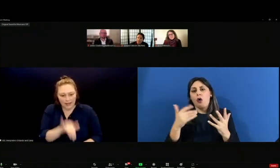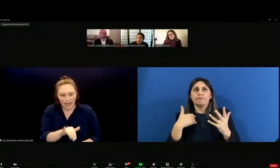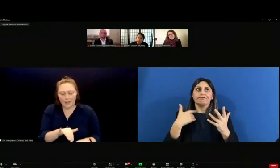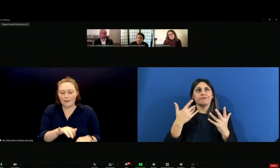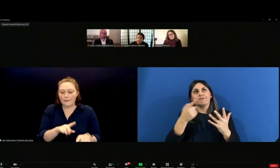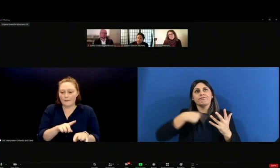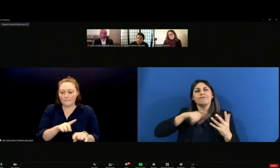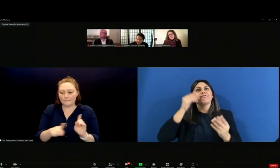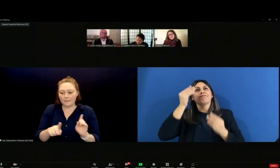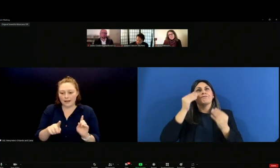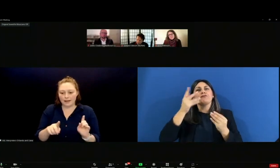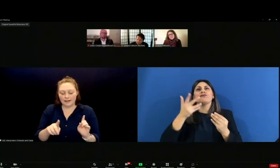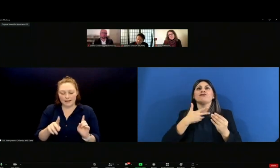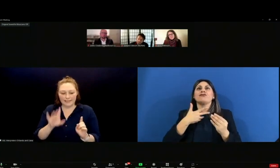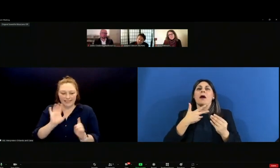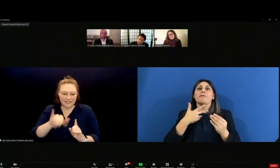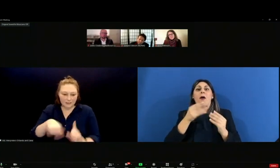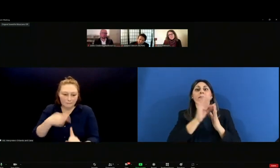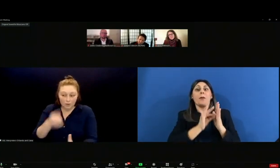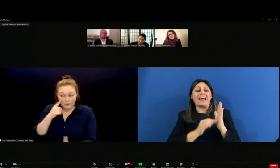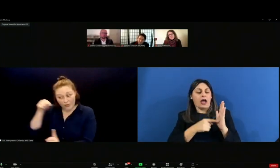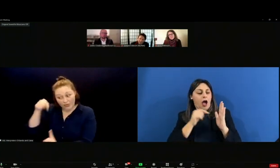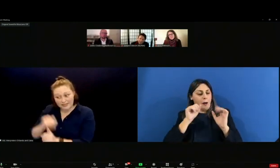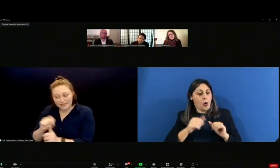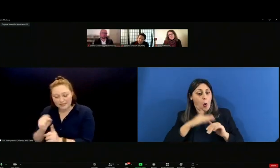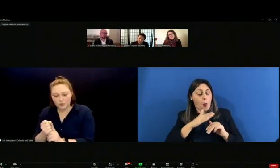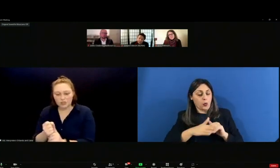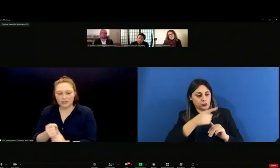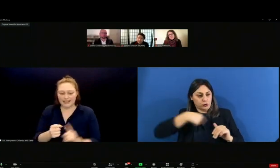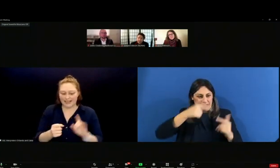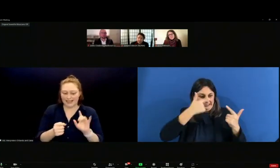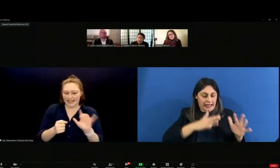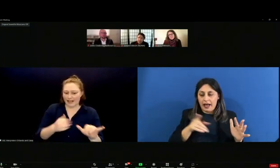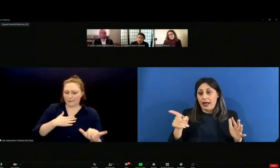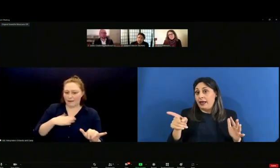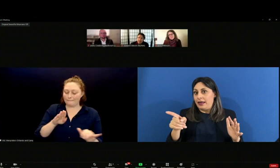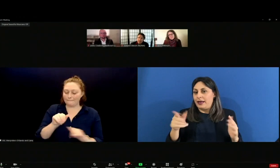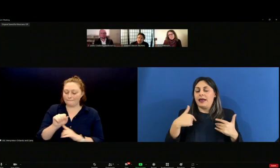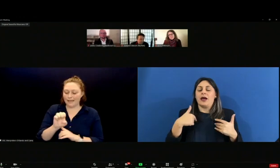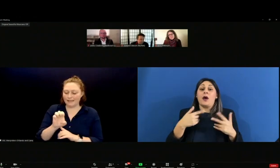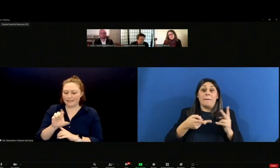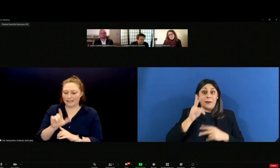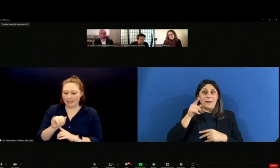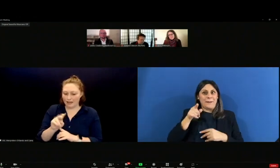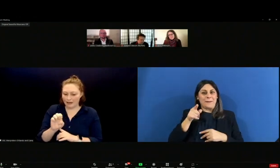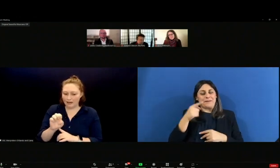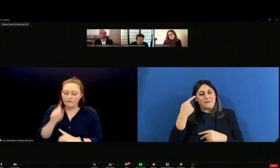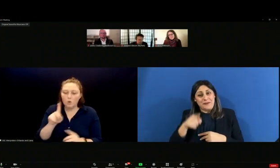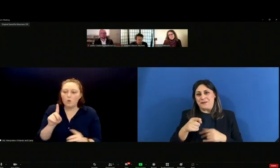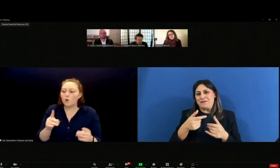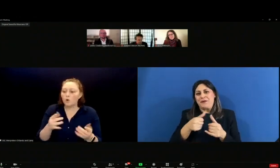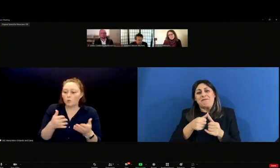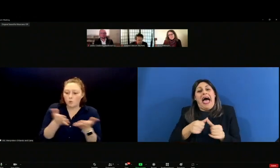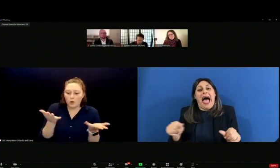was the core in having, in this case, this as the baseline of what is how does general affordance